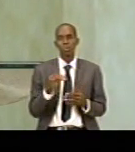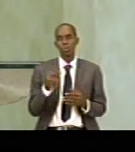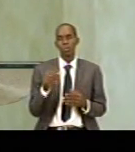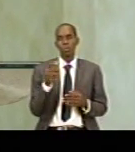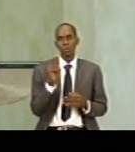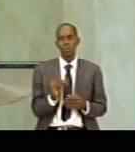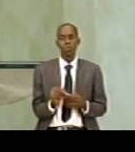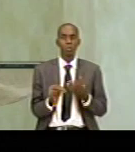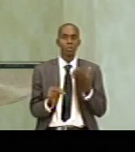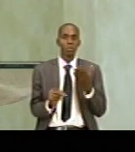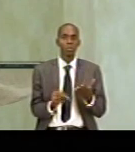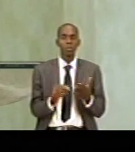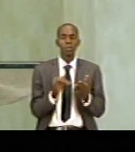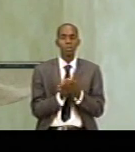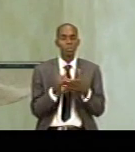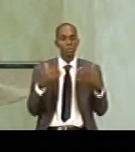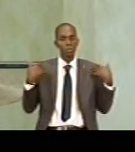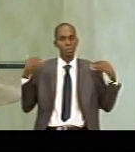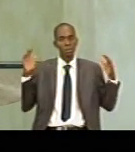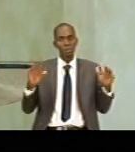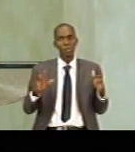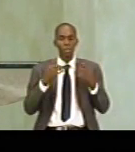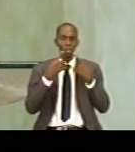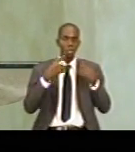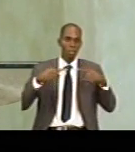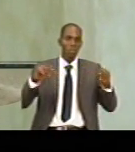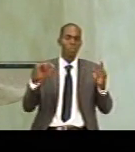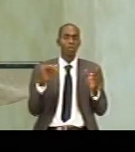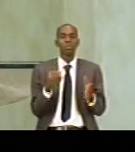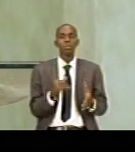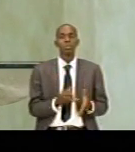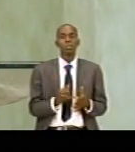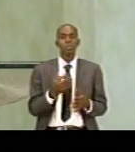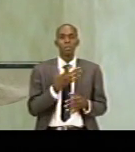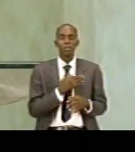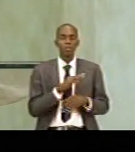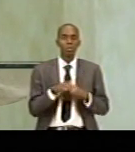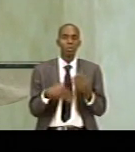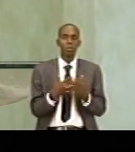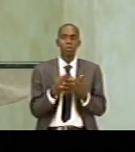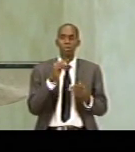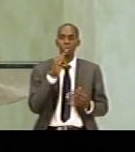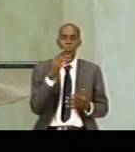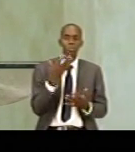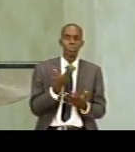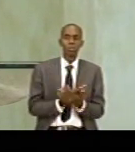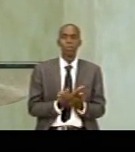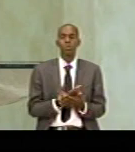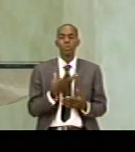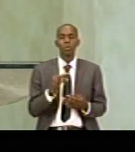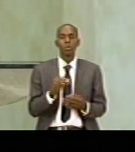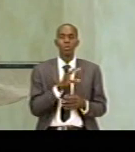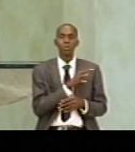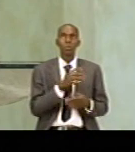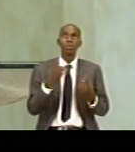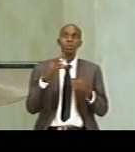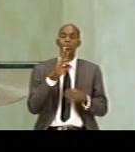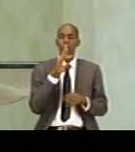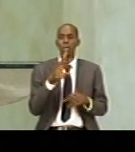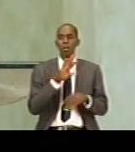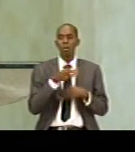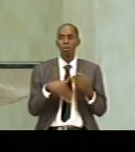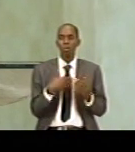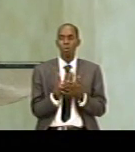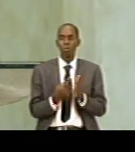saints throughout the ages preached it. In fact, all the signs of his coming are daily being fulfilled.